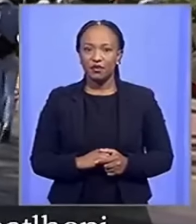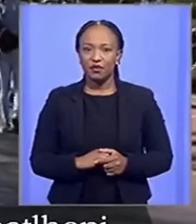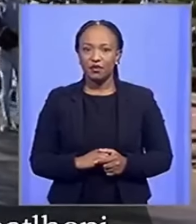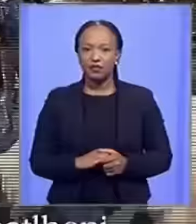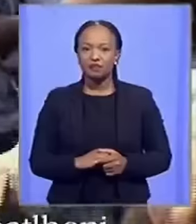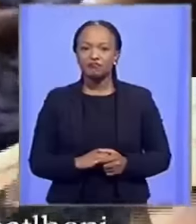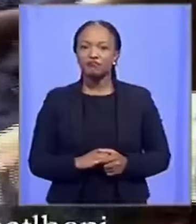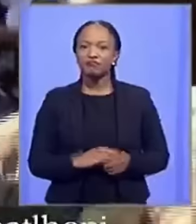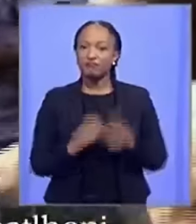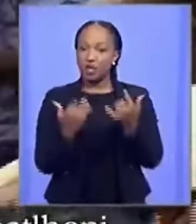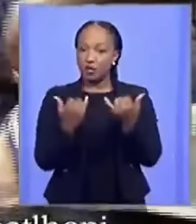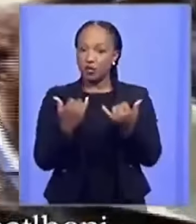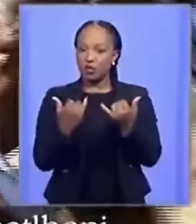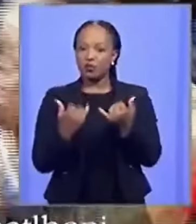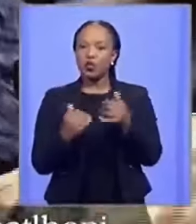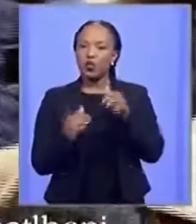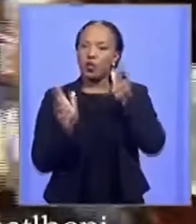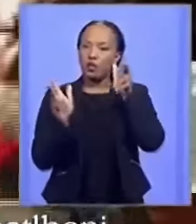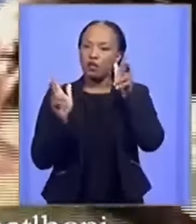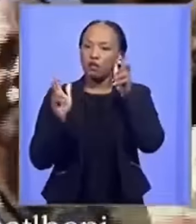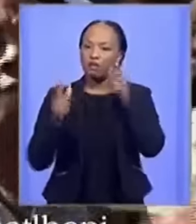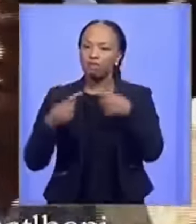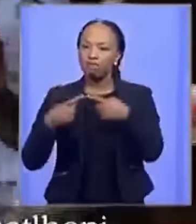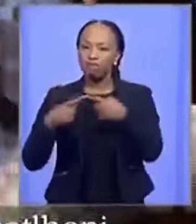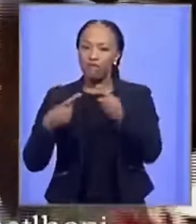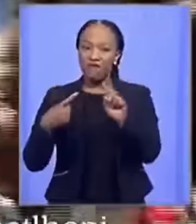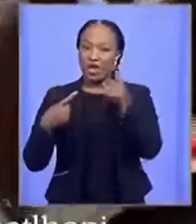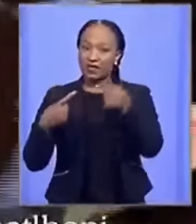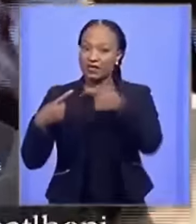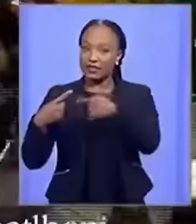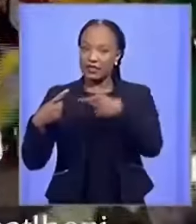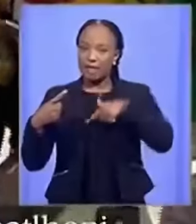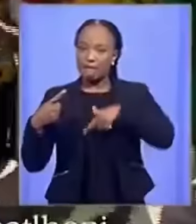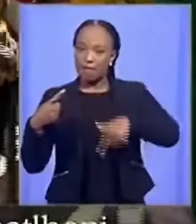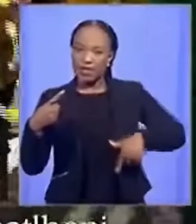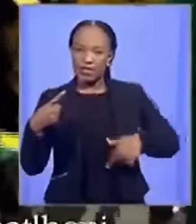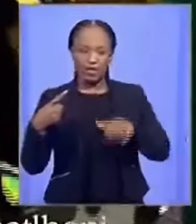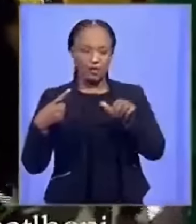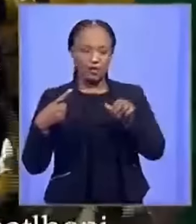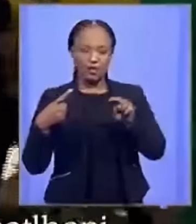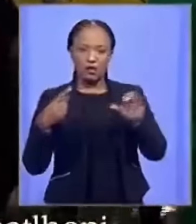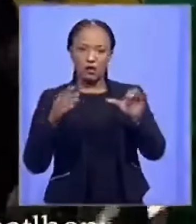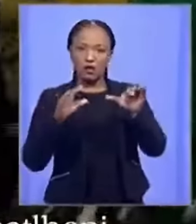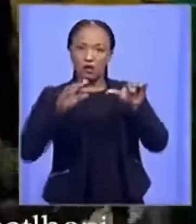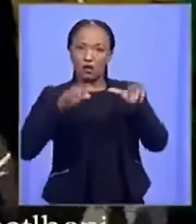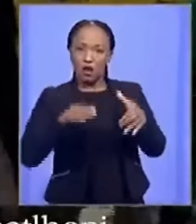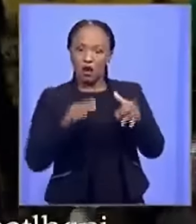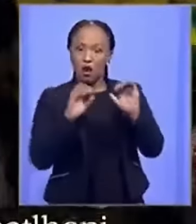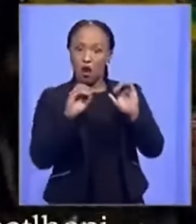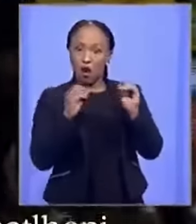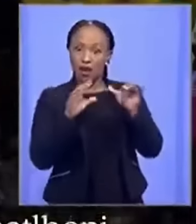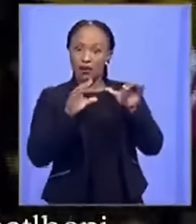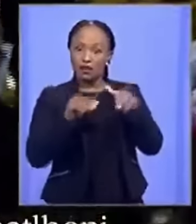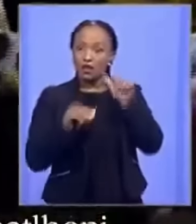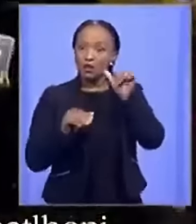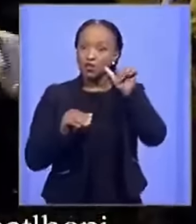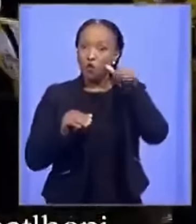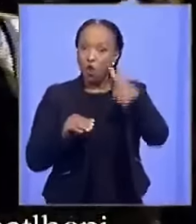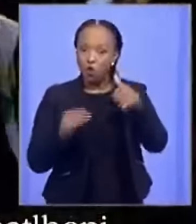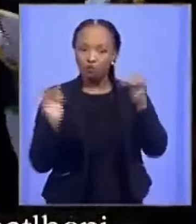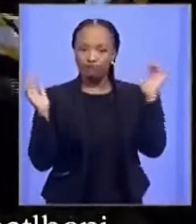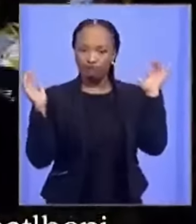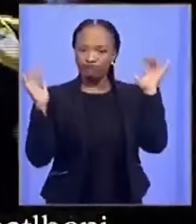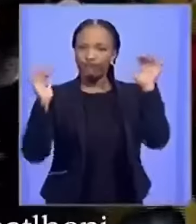Mo kgasong eno re utlwa fa moporesidente wa ANC a re lekoko le tlile go itshupa ke monokeng ya lone kwa raleng ya kamoso kwa